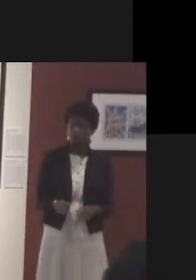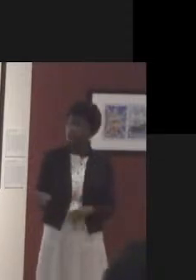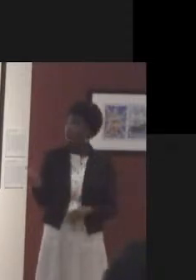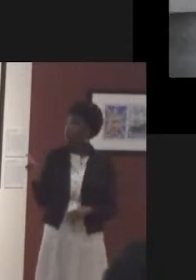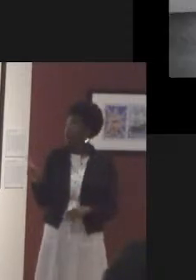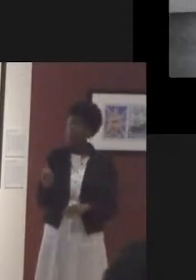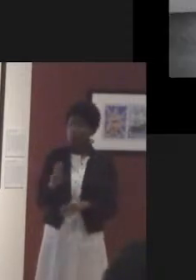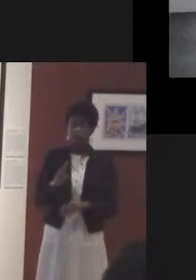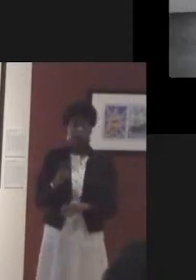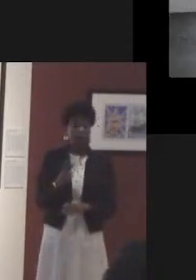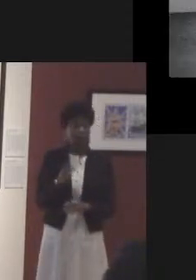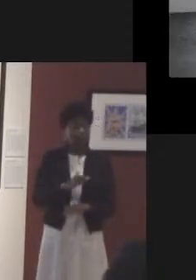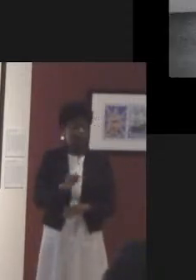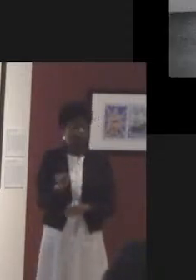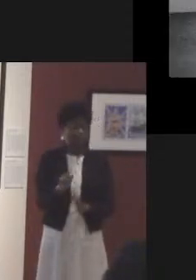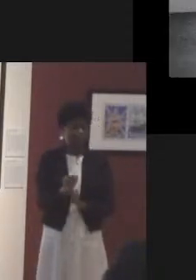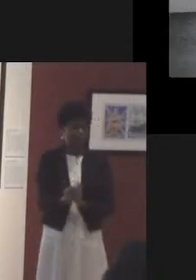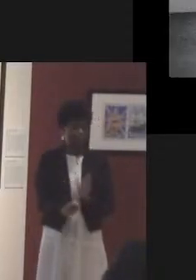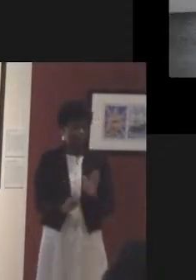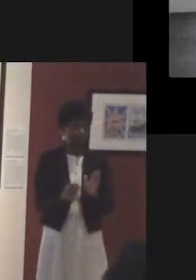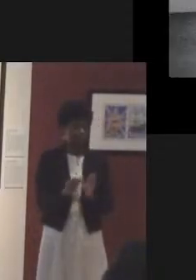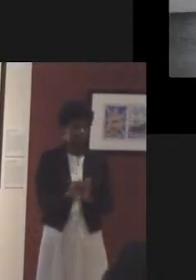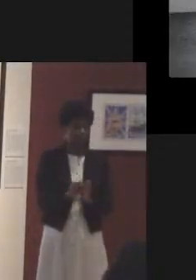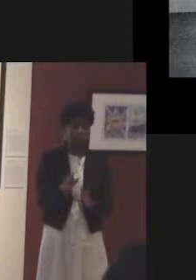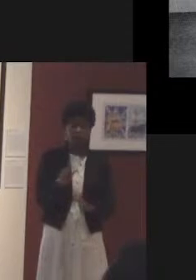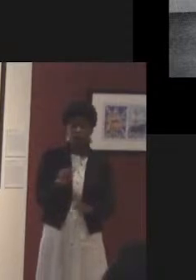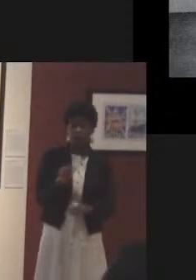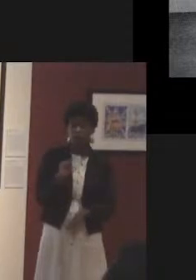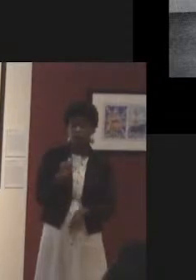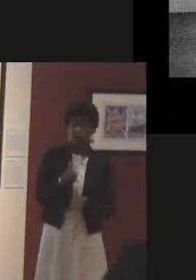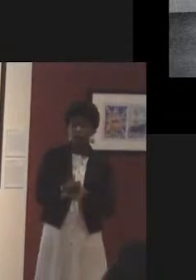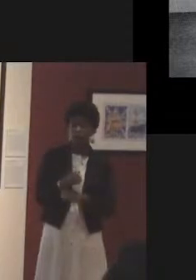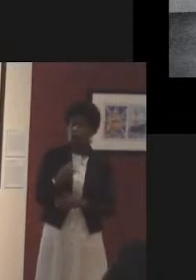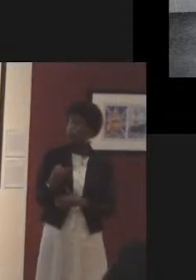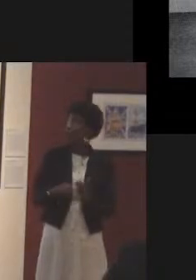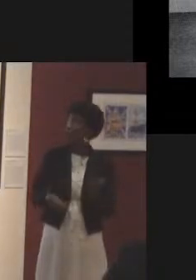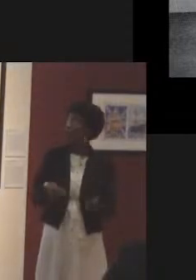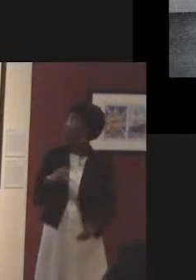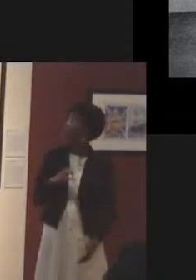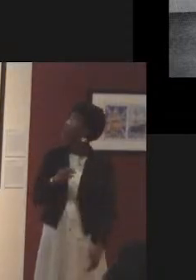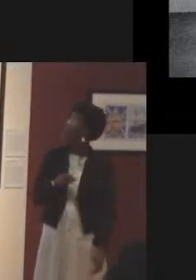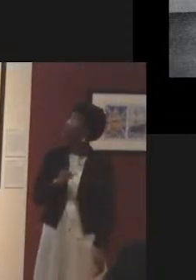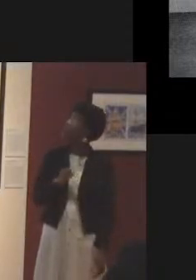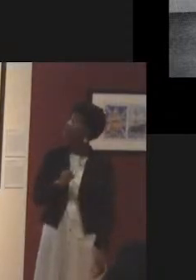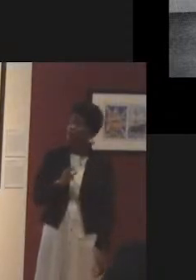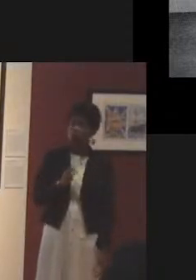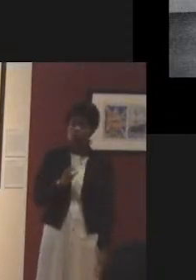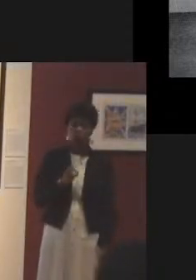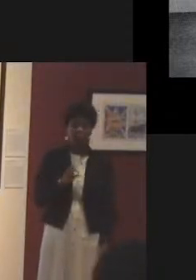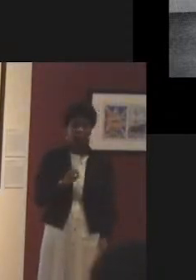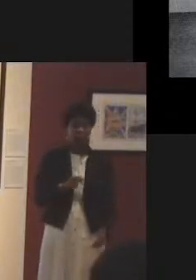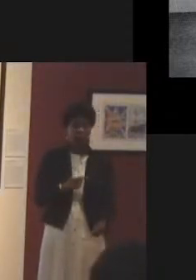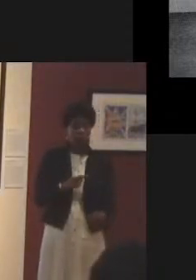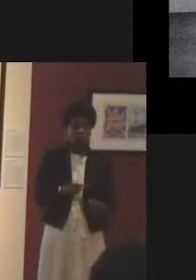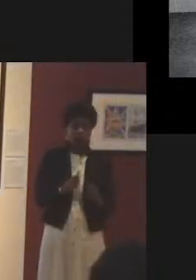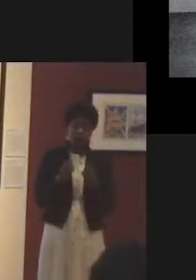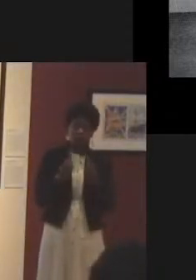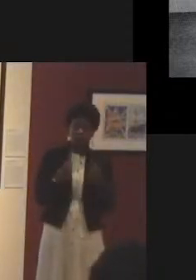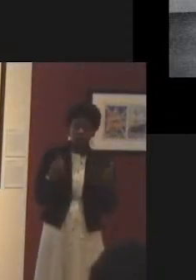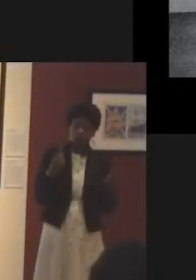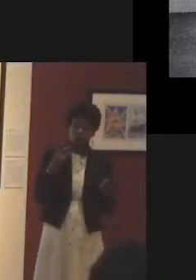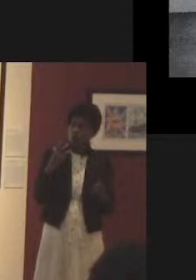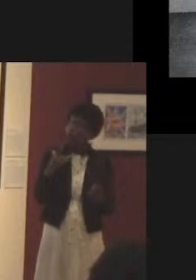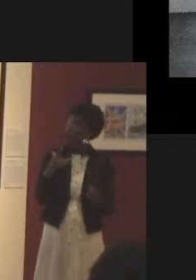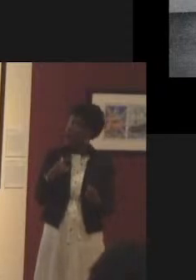same period, the Los Angeles-based artist Chris Burden became infamous for exposing his body